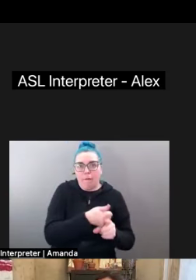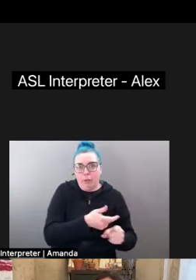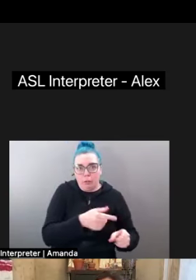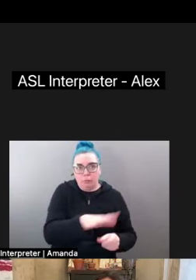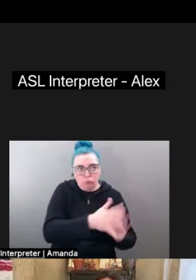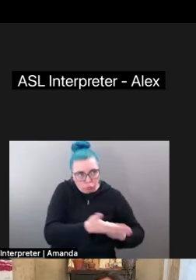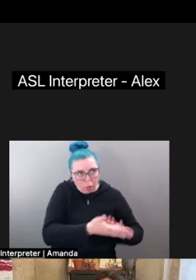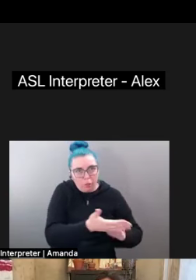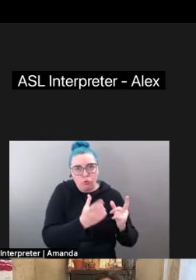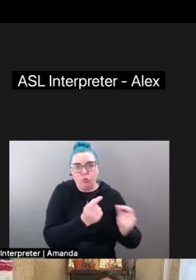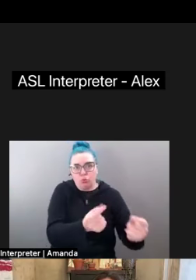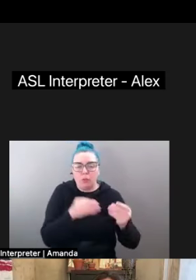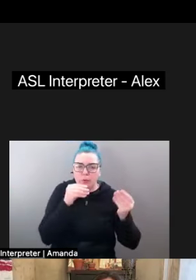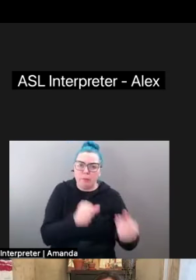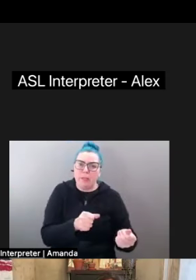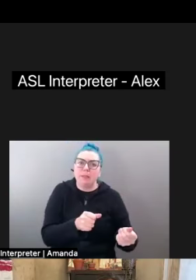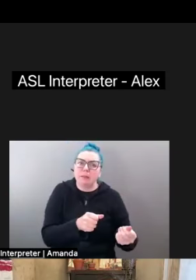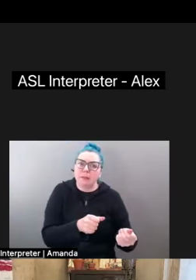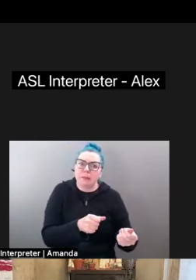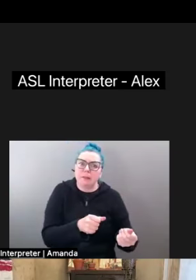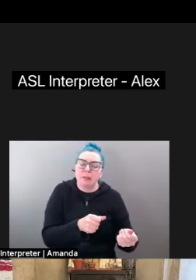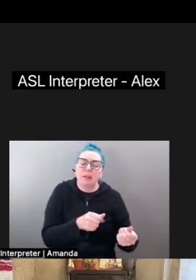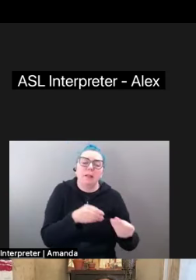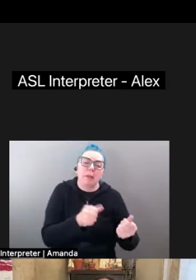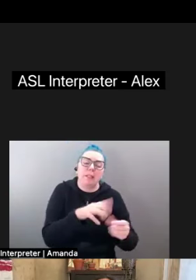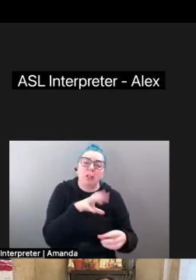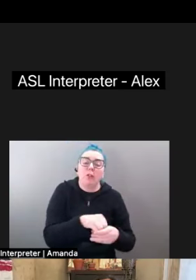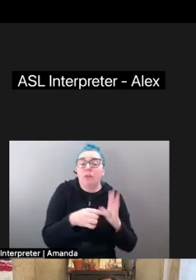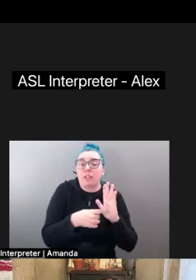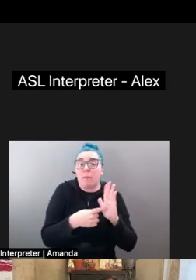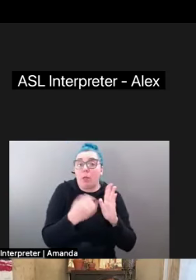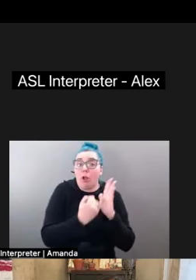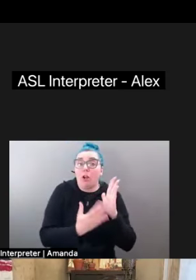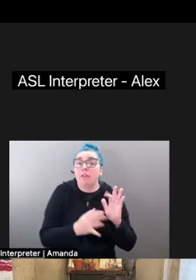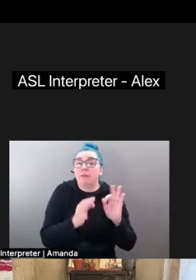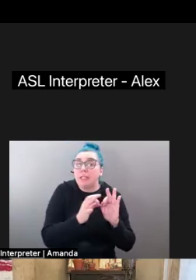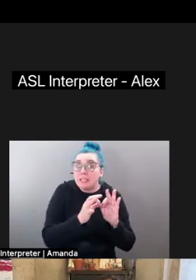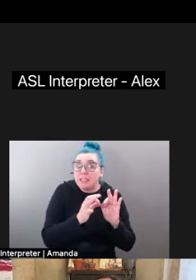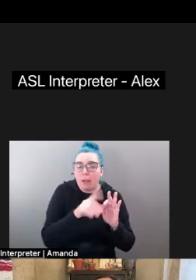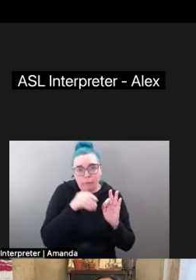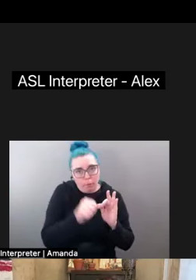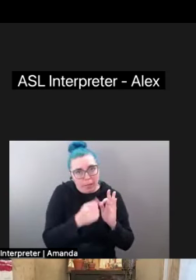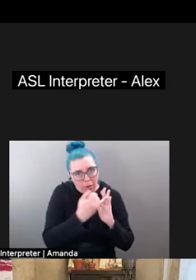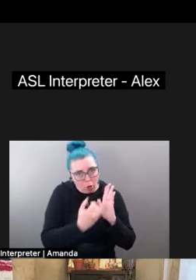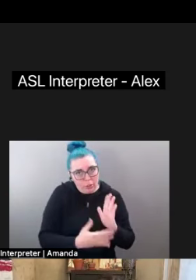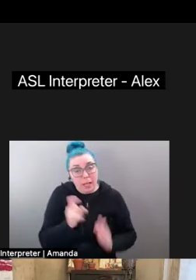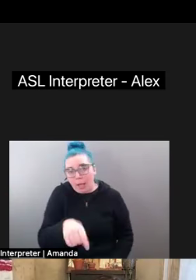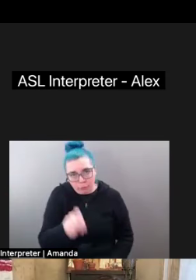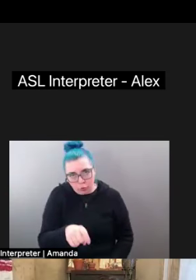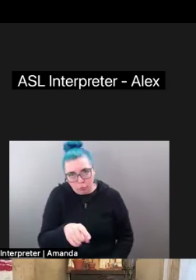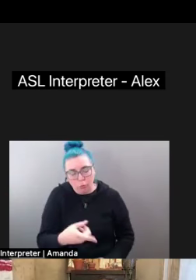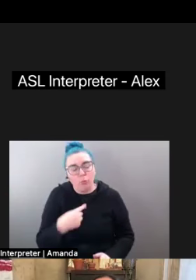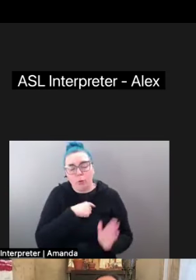expenses and activities that can be funded by festival grants include artist fees, and artist fees are a required expense for all CKAF